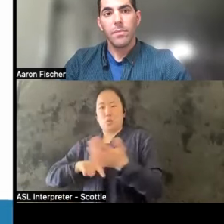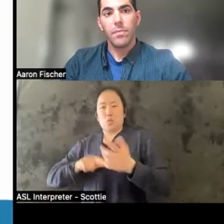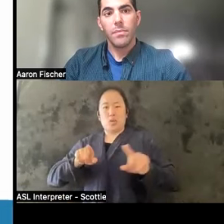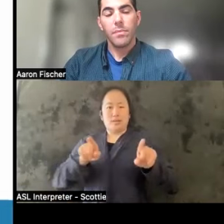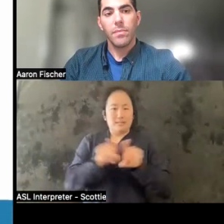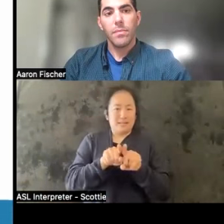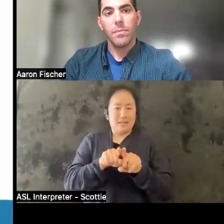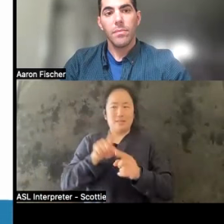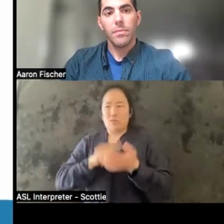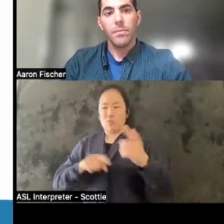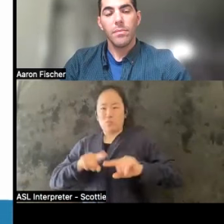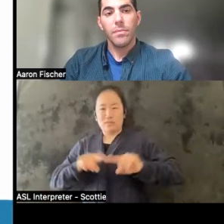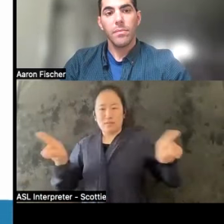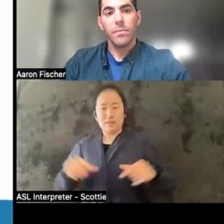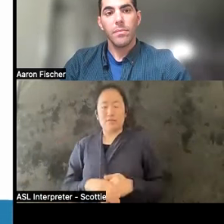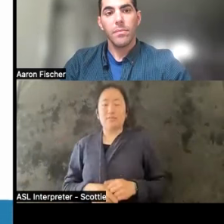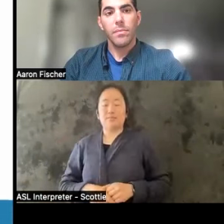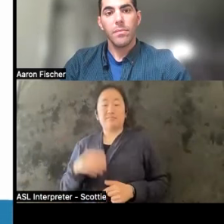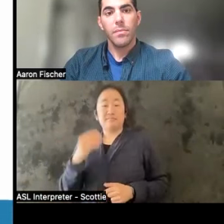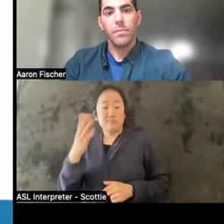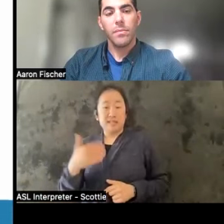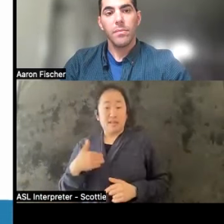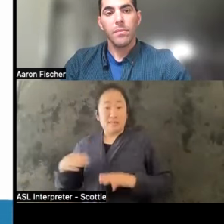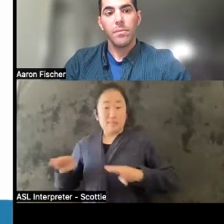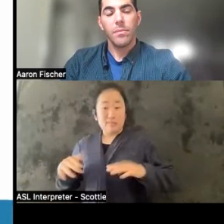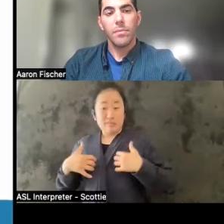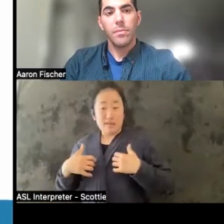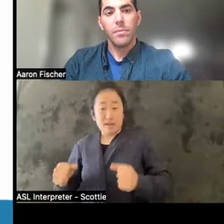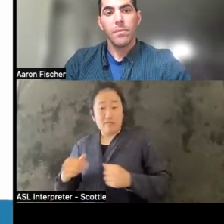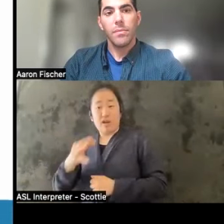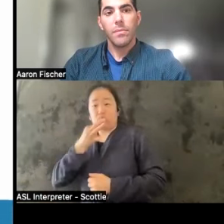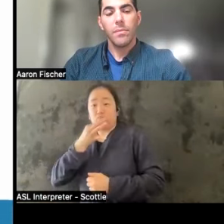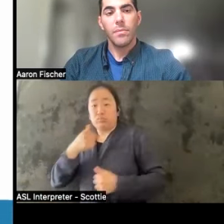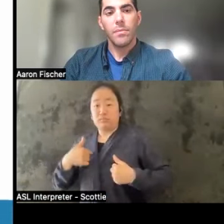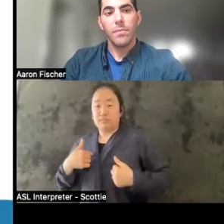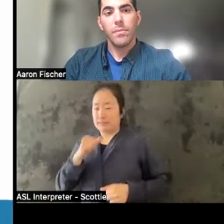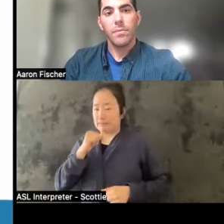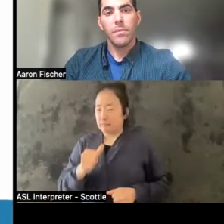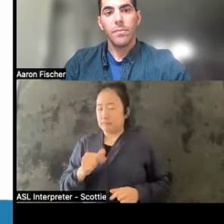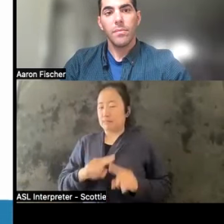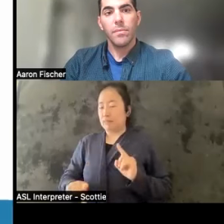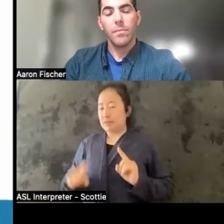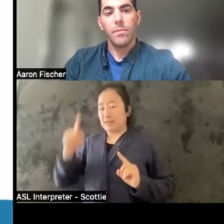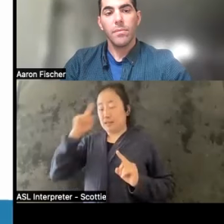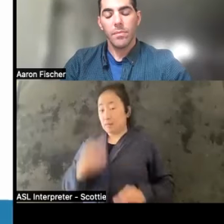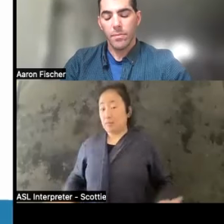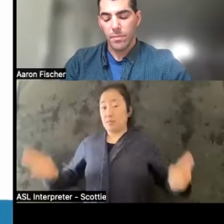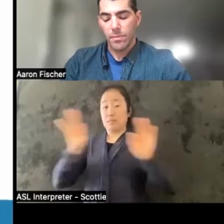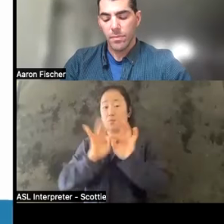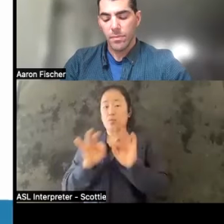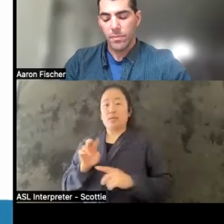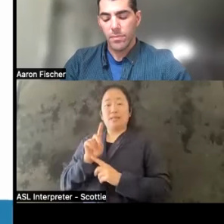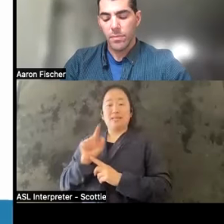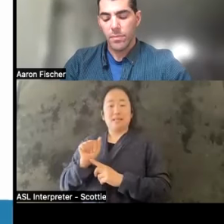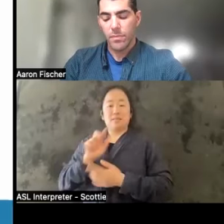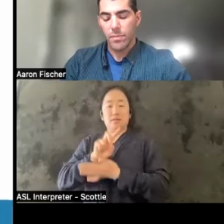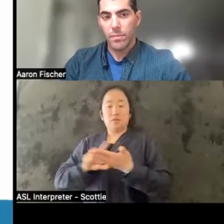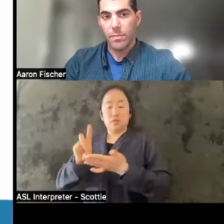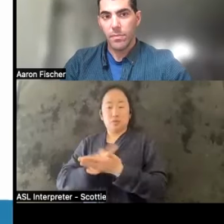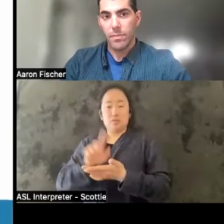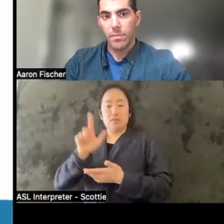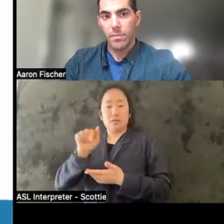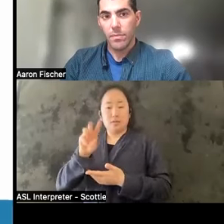an expert in behavioral health, but I think an important thing to remember here is that disability discrimination law will